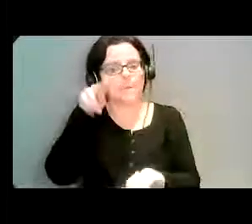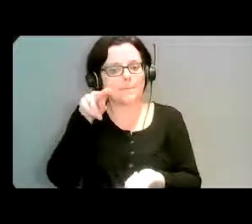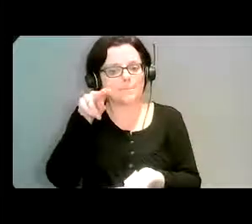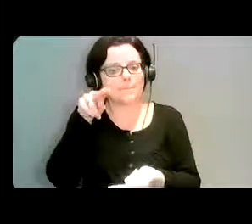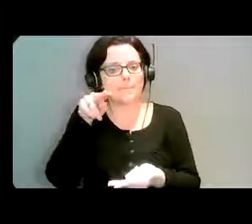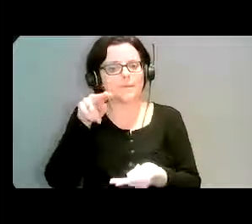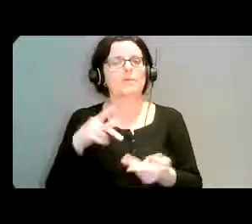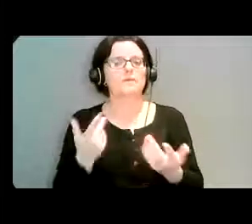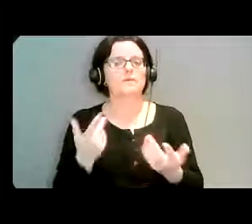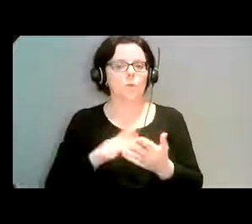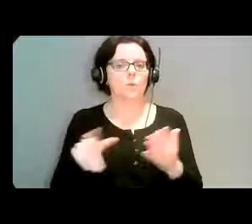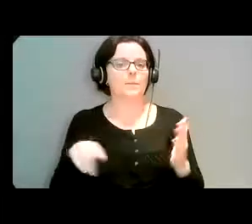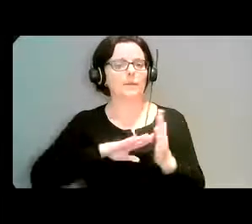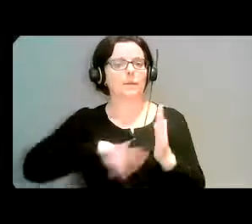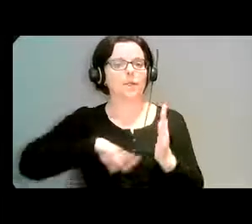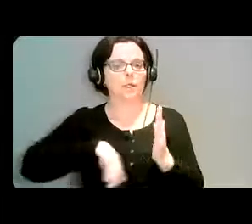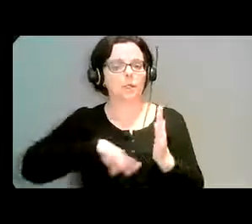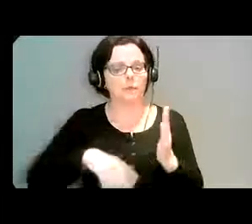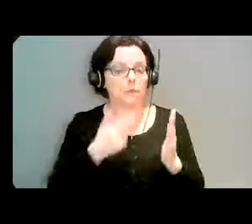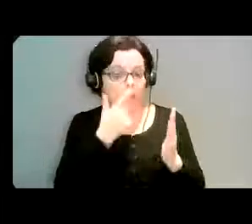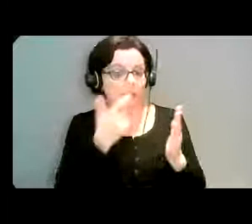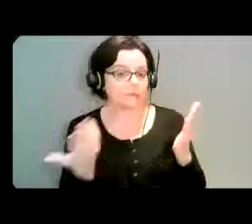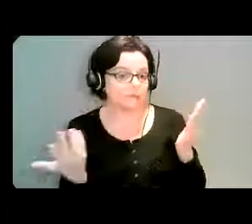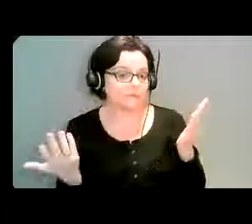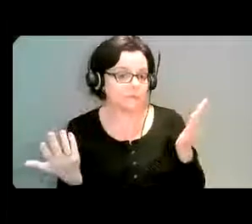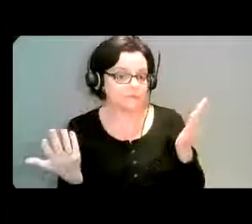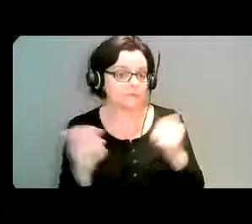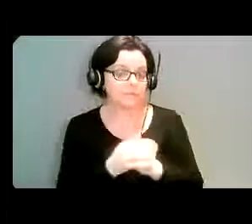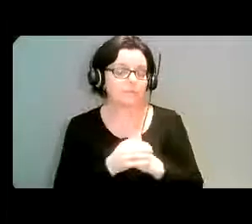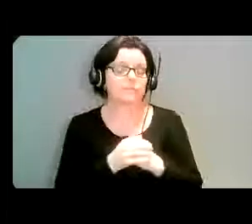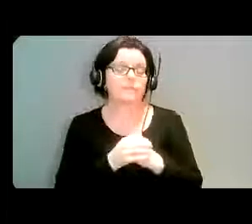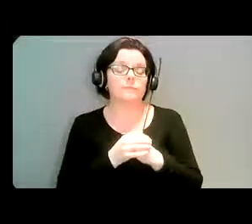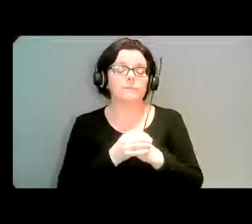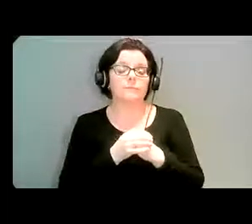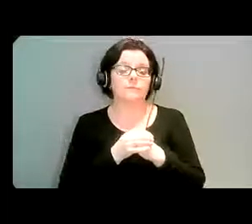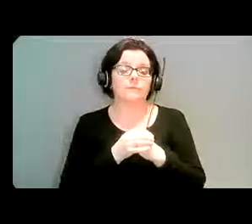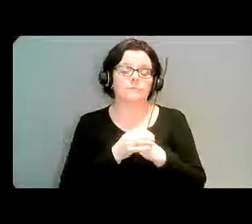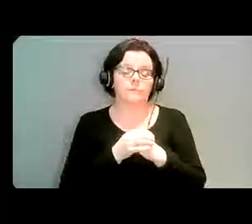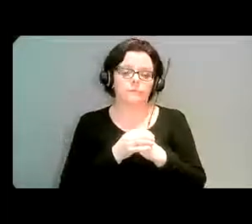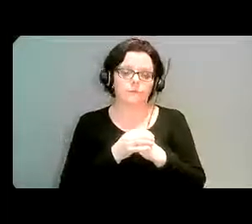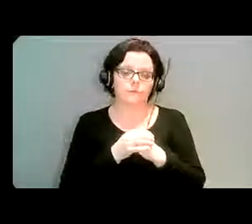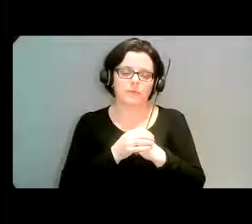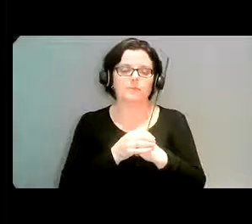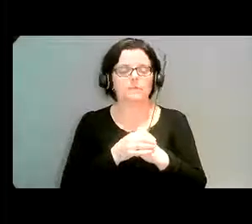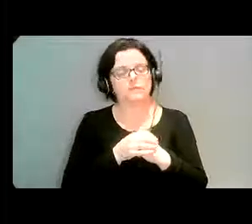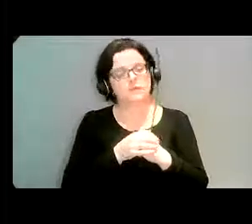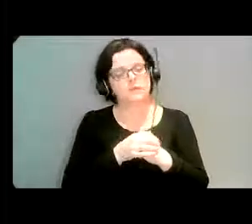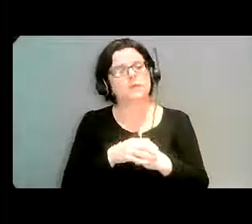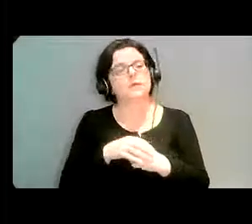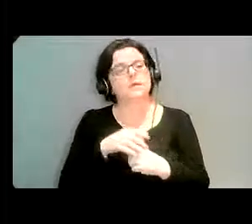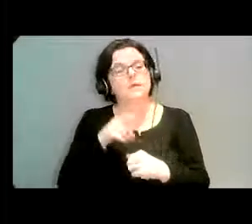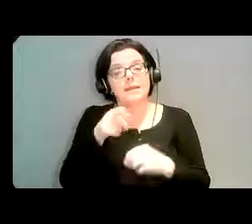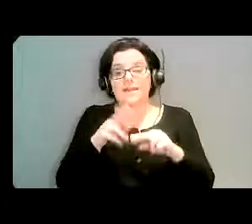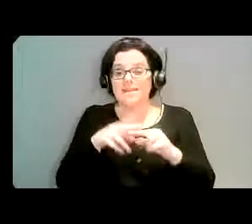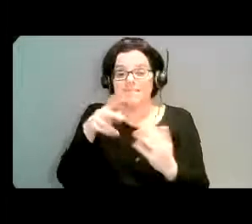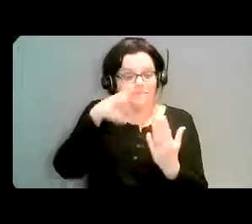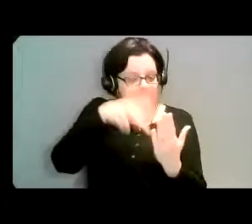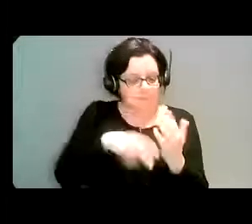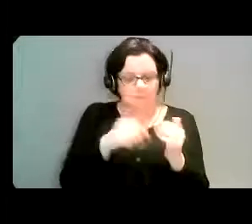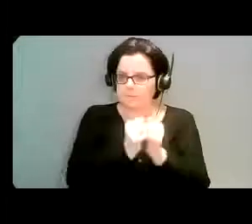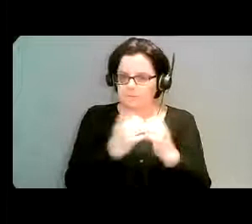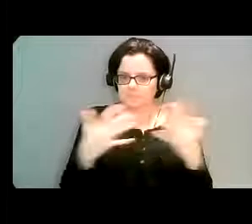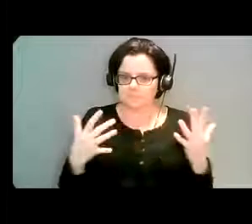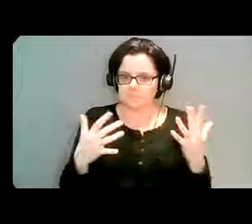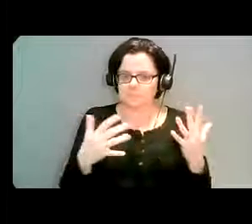So it's also worth, if you really kind of disagree with assessment, check what